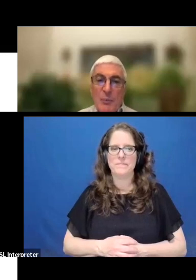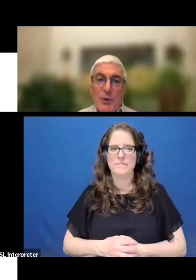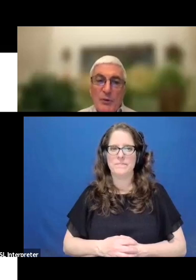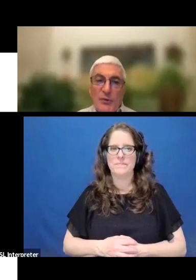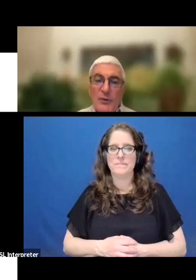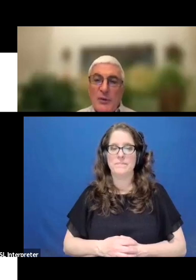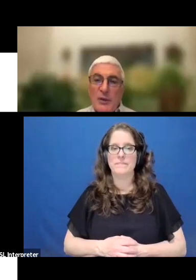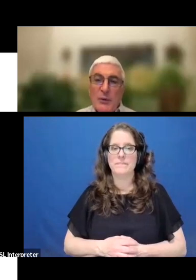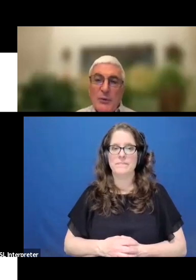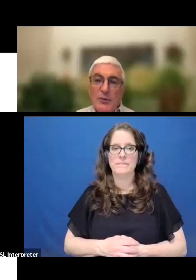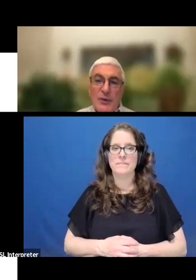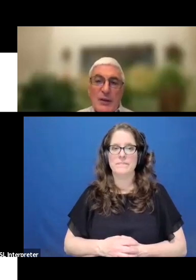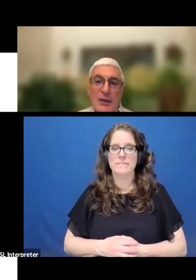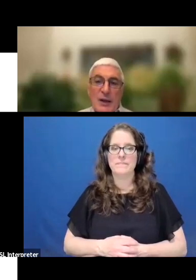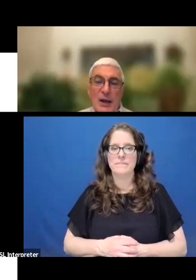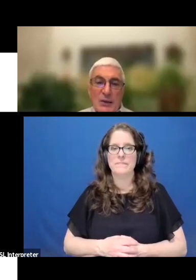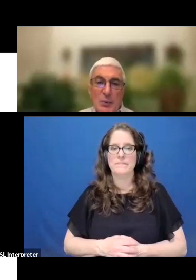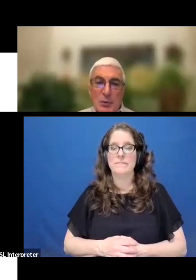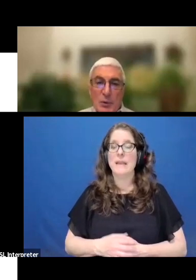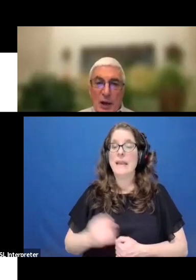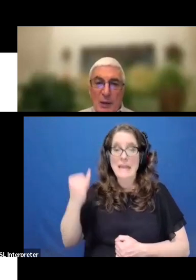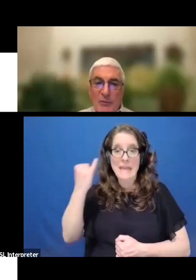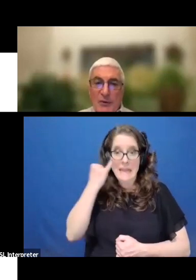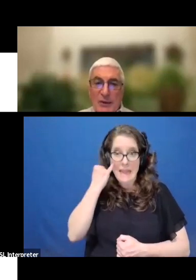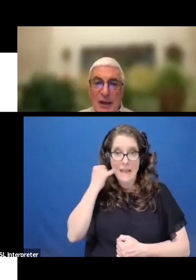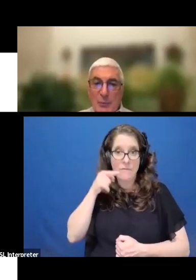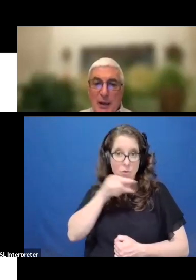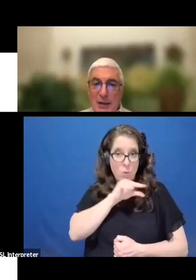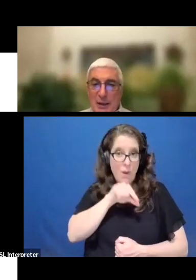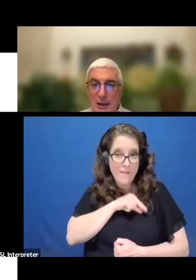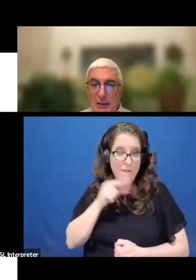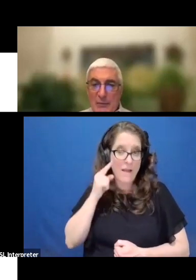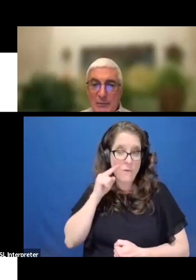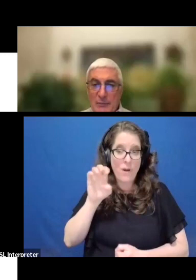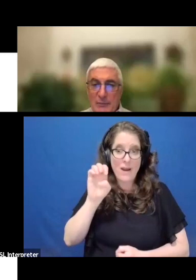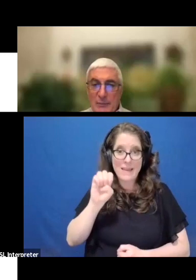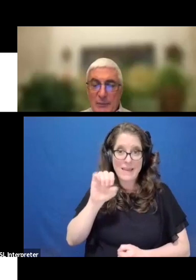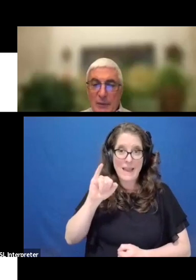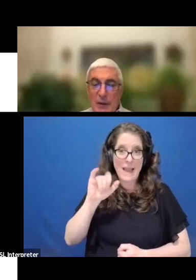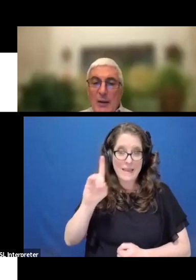If a person uses the EID program to get Medicaid,